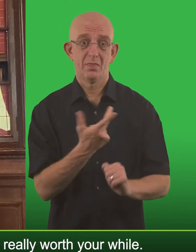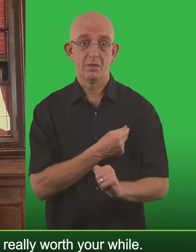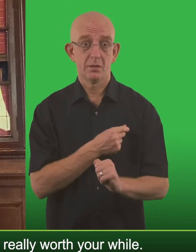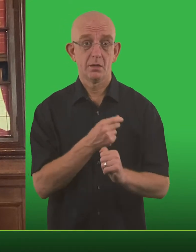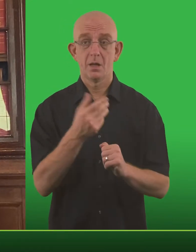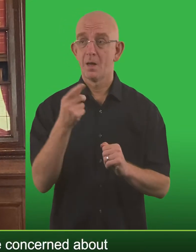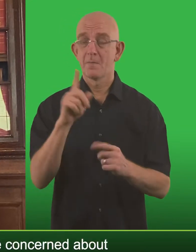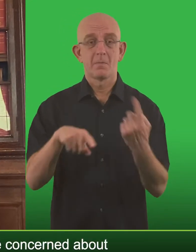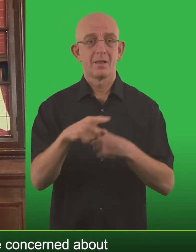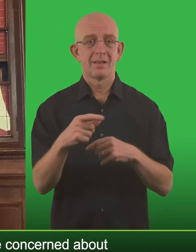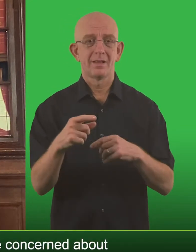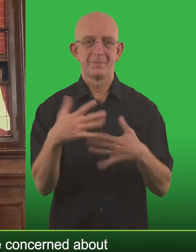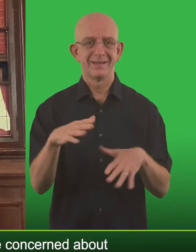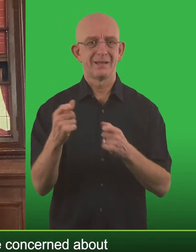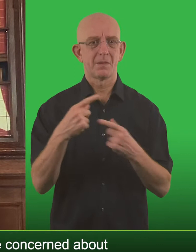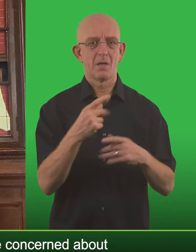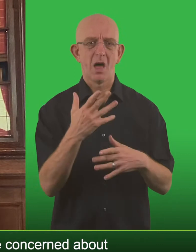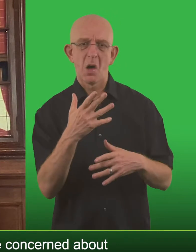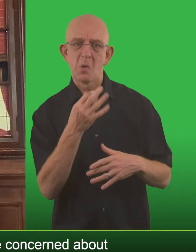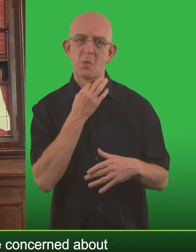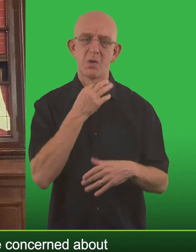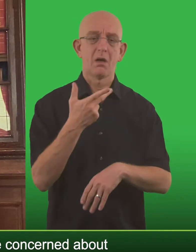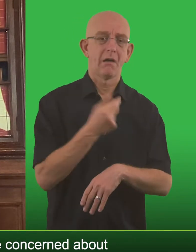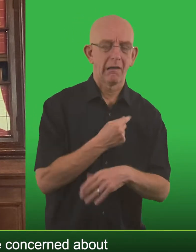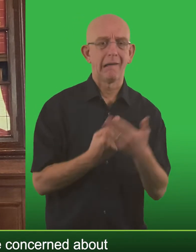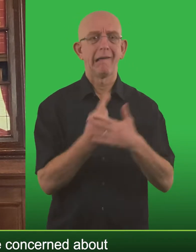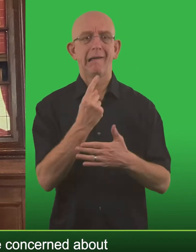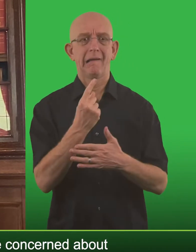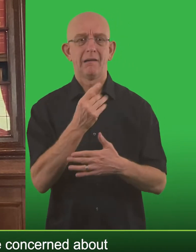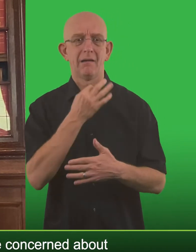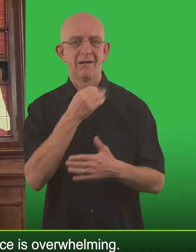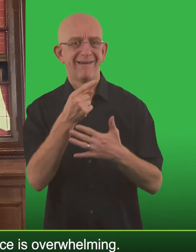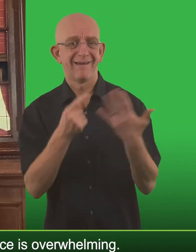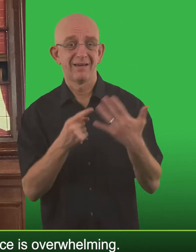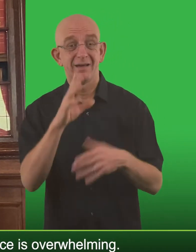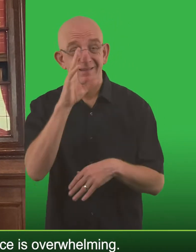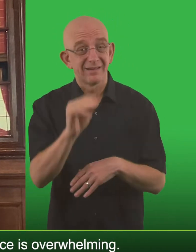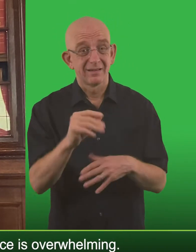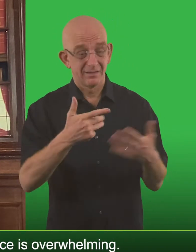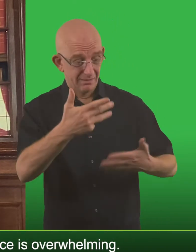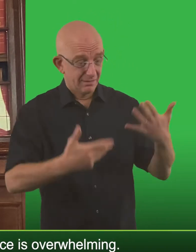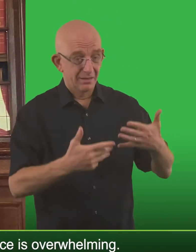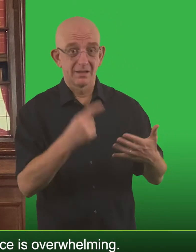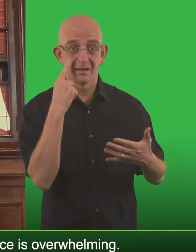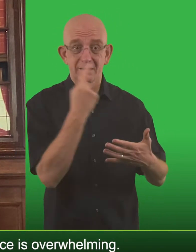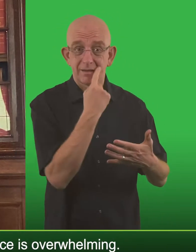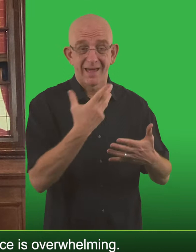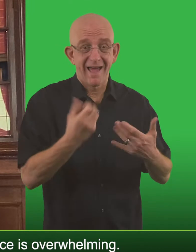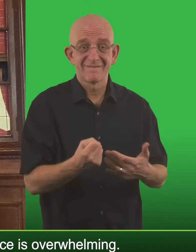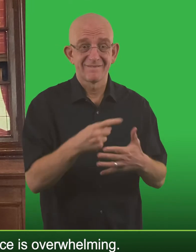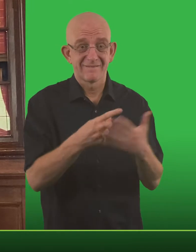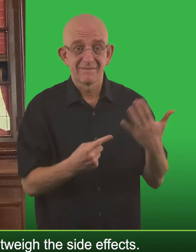worth your while. People have emailed me, they're concerned about the side effects of the vaccination. All I can say is the medical evidence